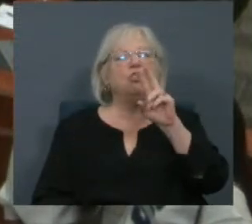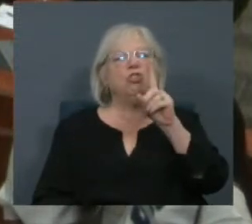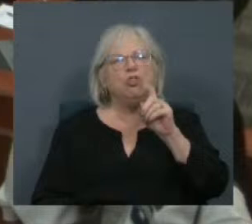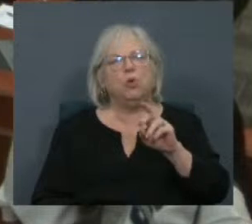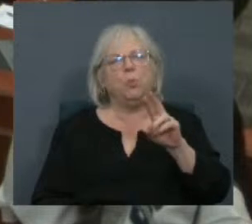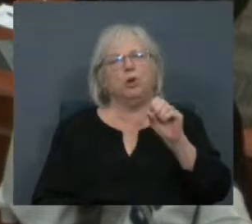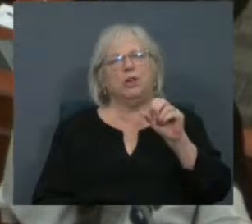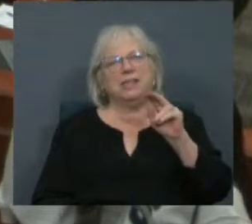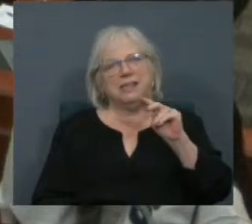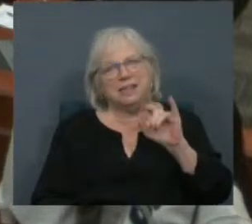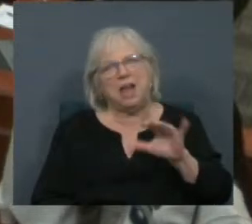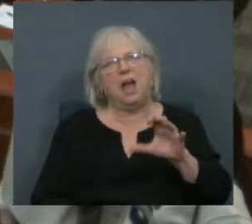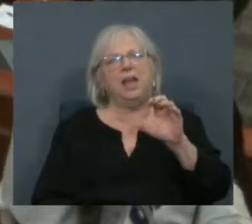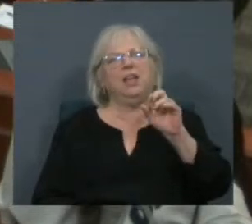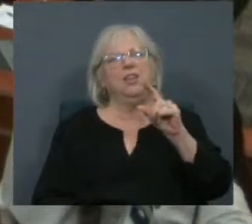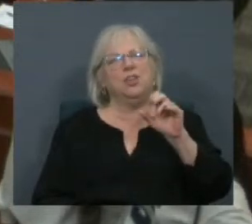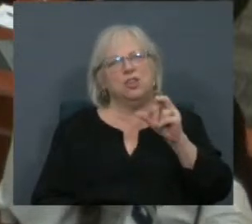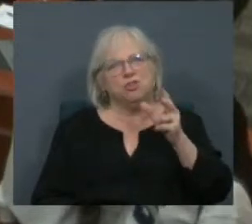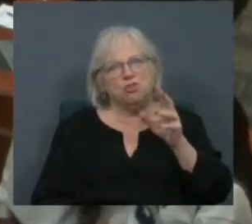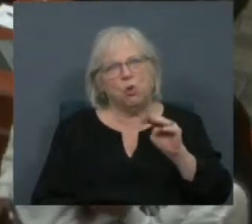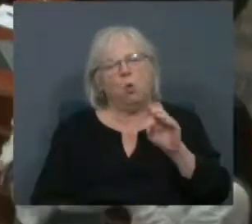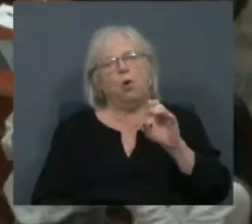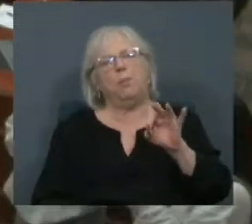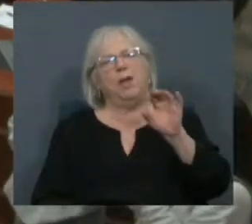Storm of Southwest Day.